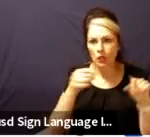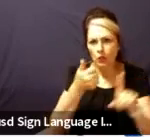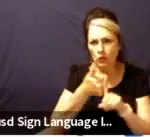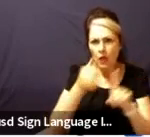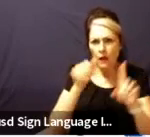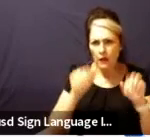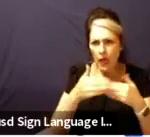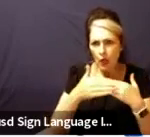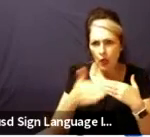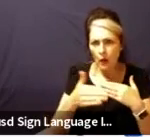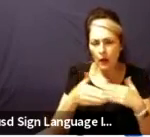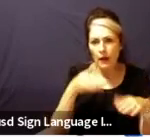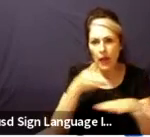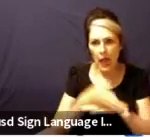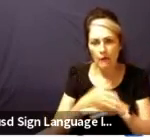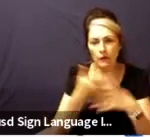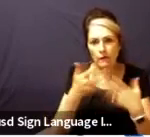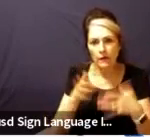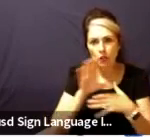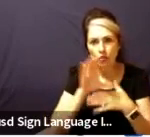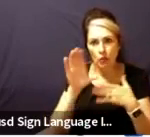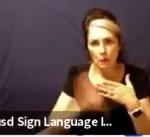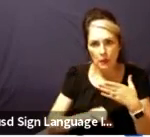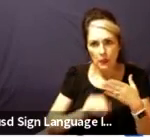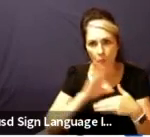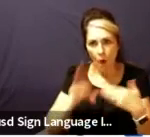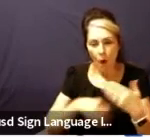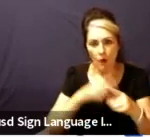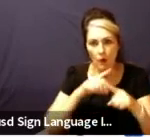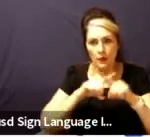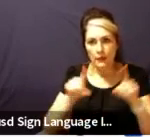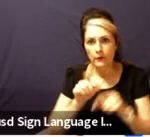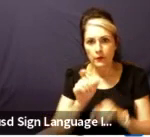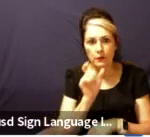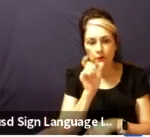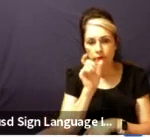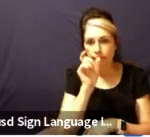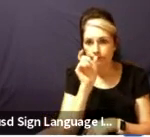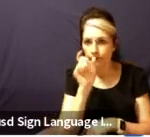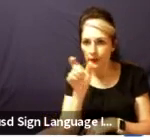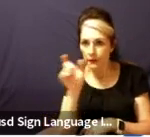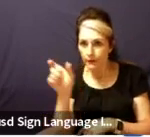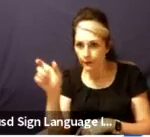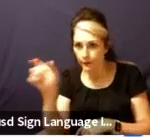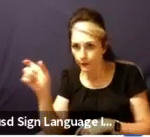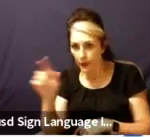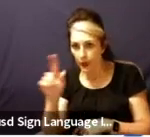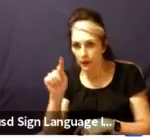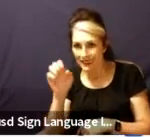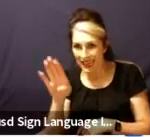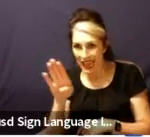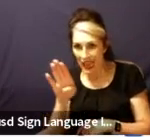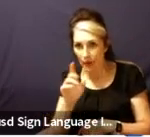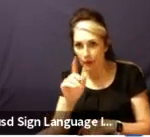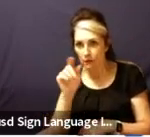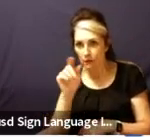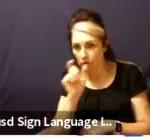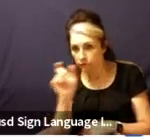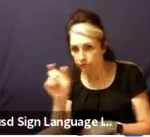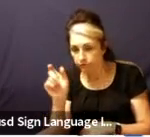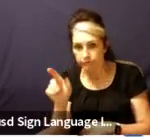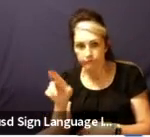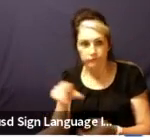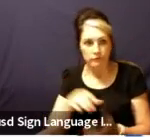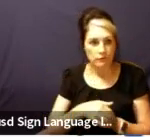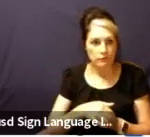go ahead after you complete all of the different tabs. Uh, you can go ahead and print that